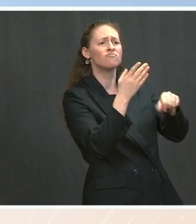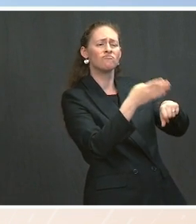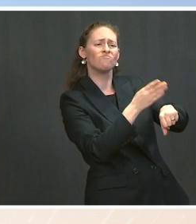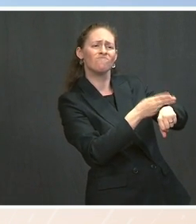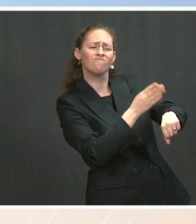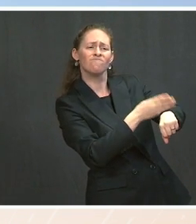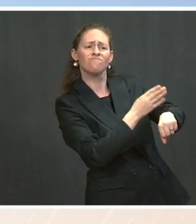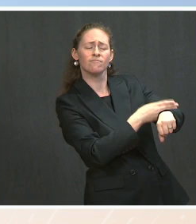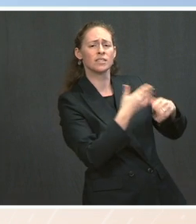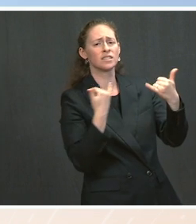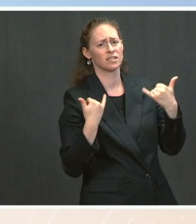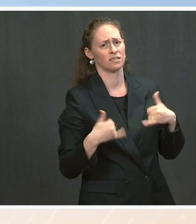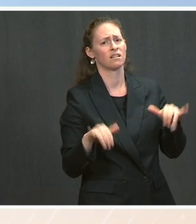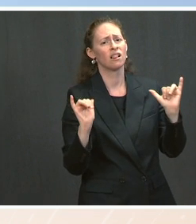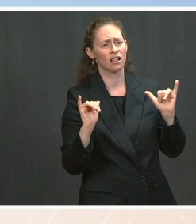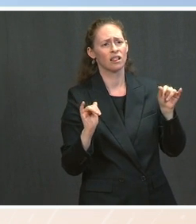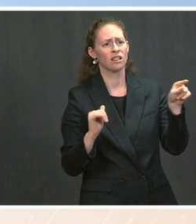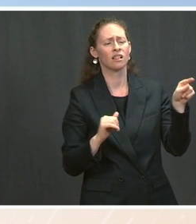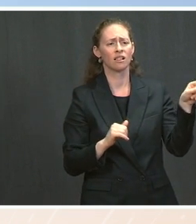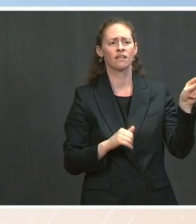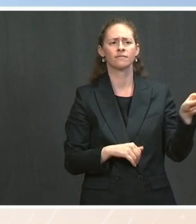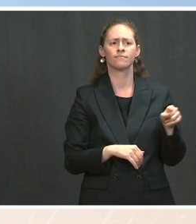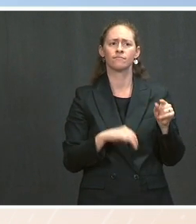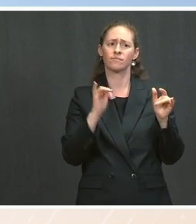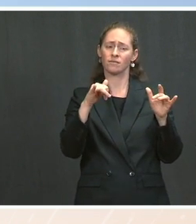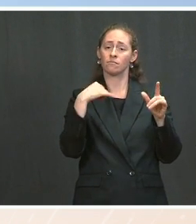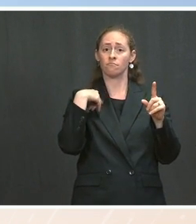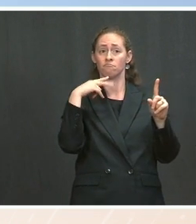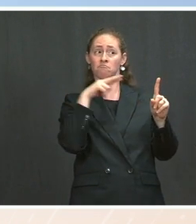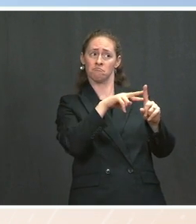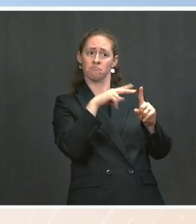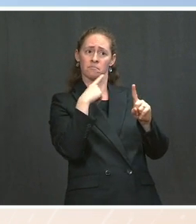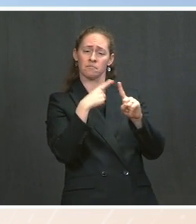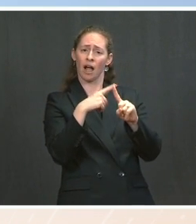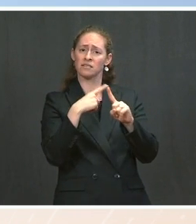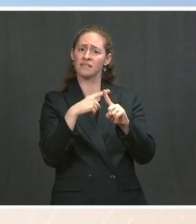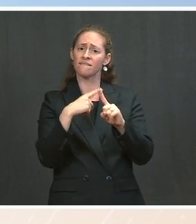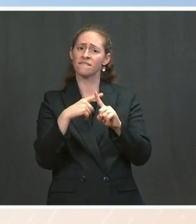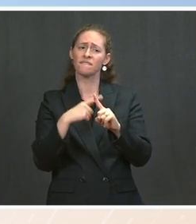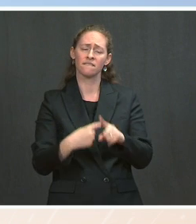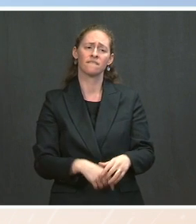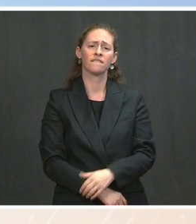discussions. And that is a positive sign. So, you know, we are not going to